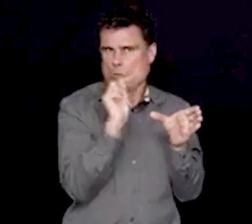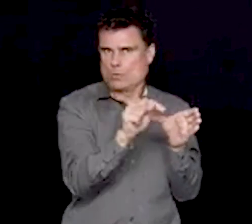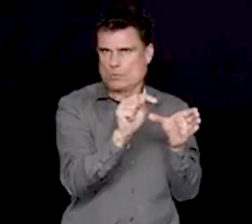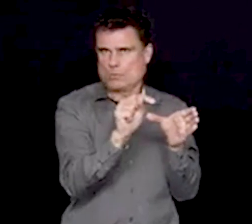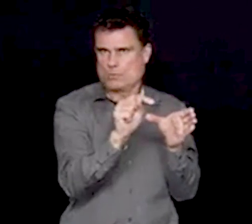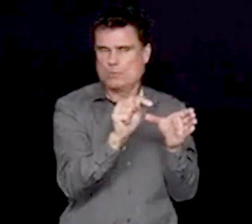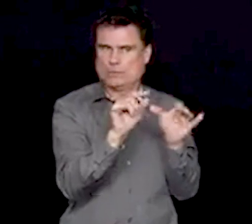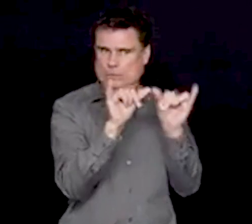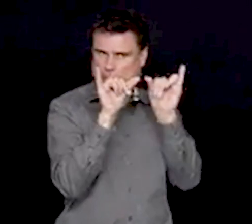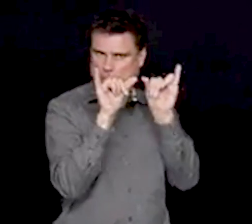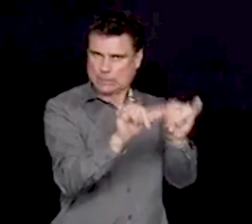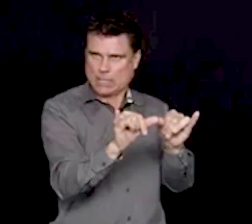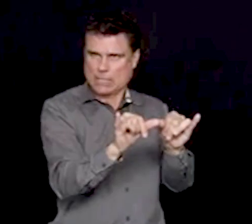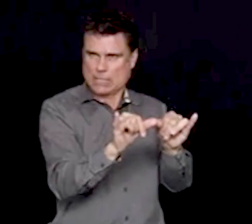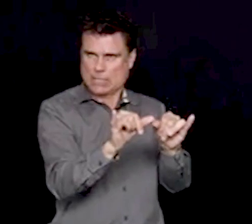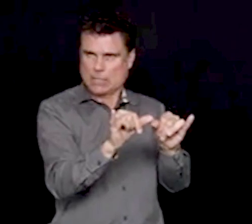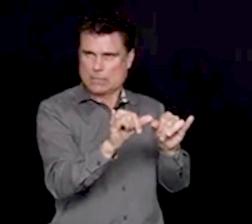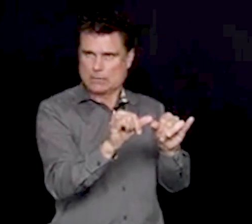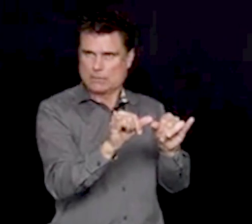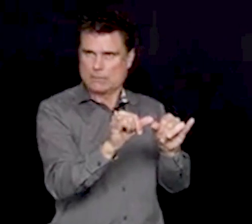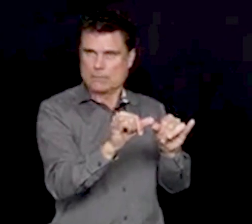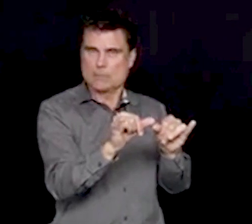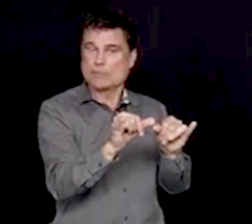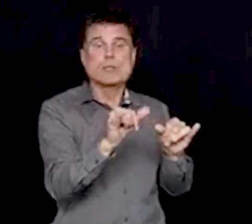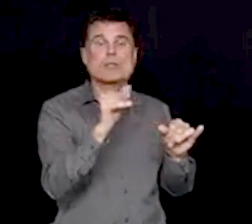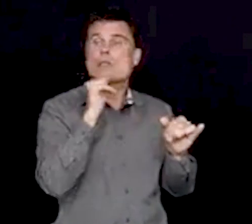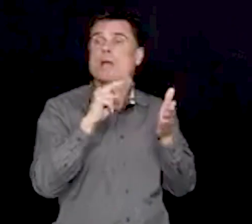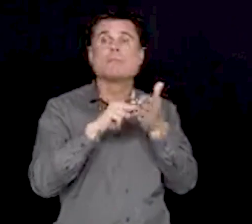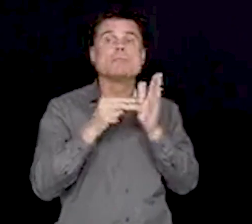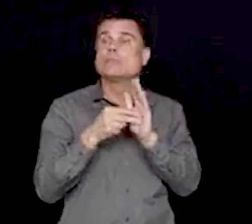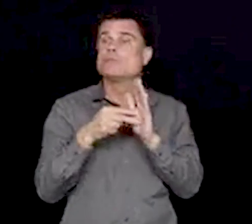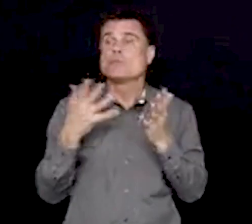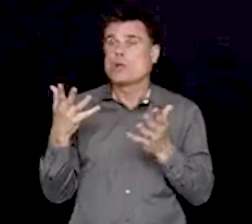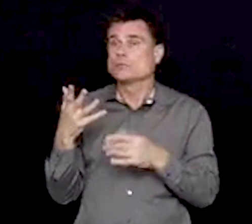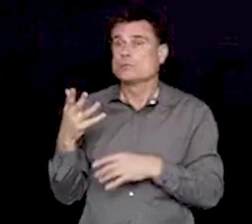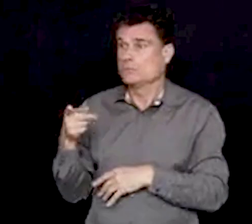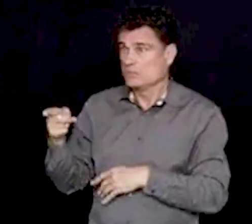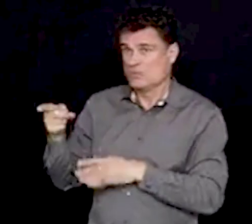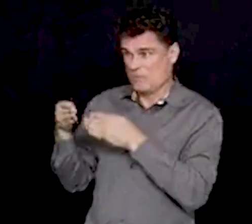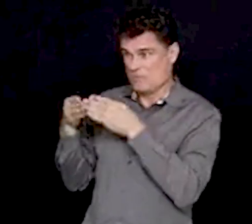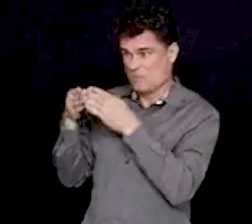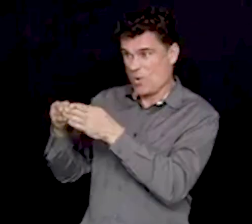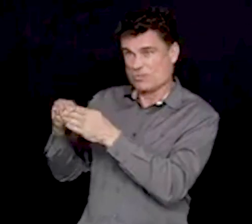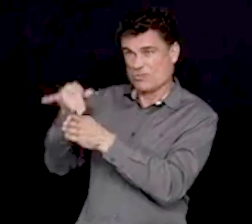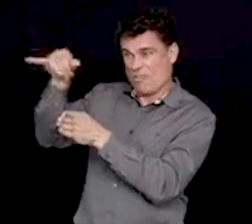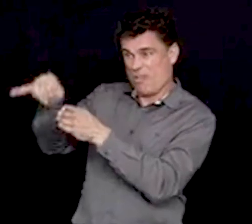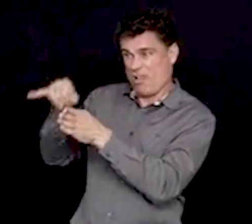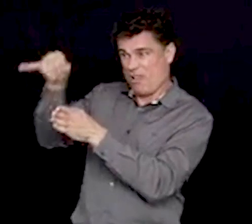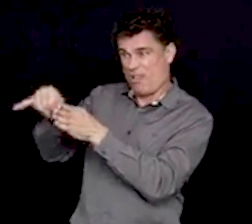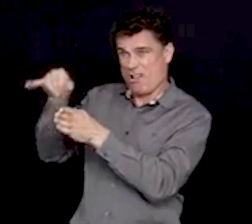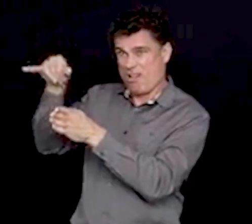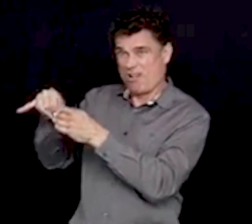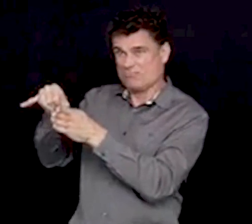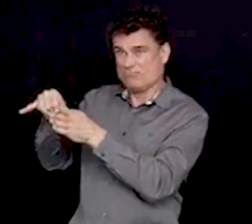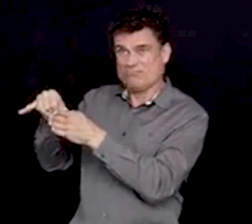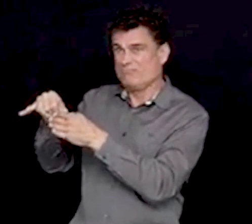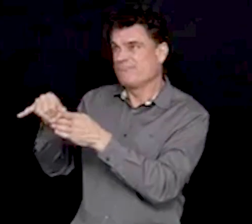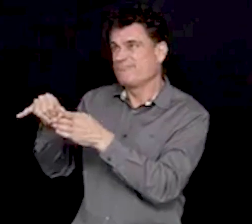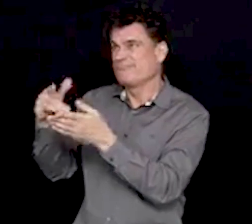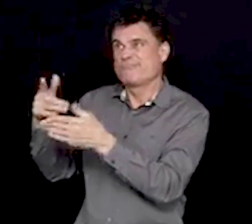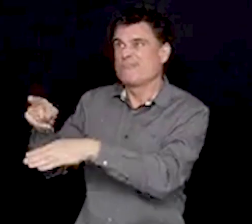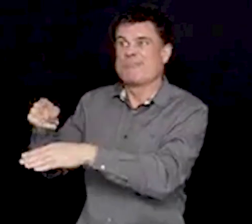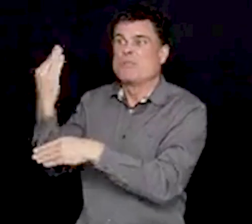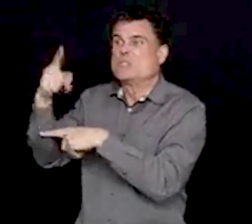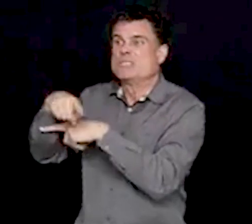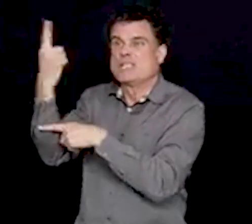and in such a way upon arrival and throughout the trip that there can be no misunderstanding. We need everybody